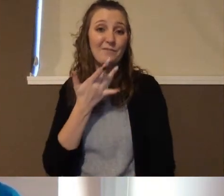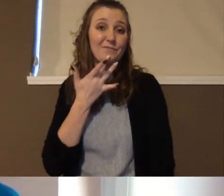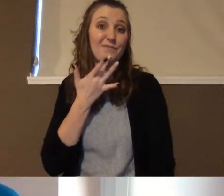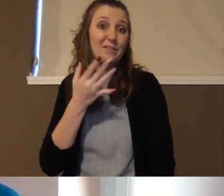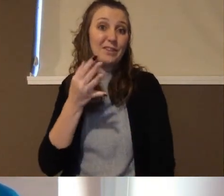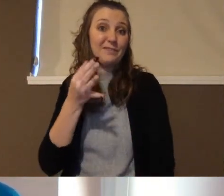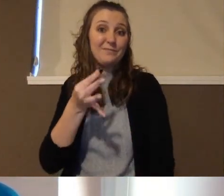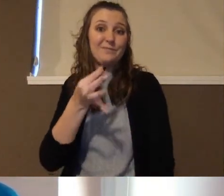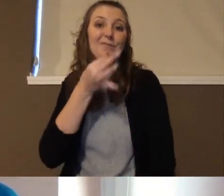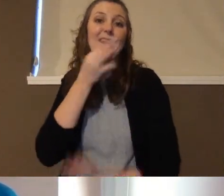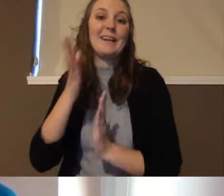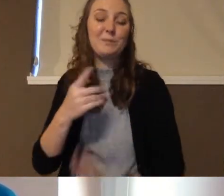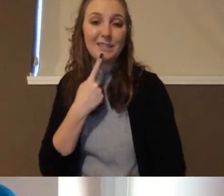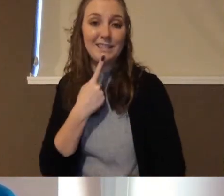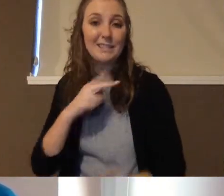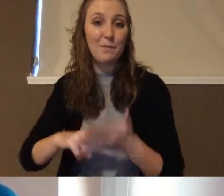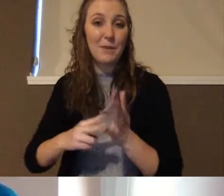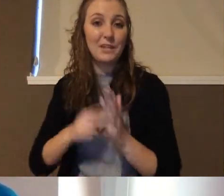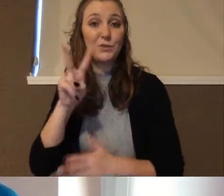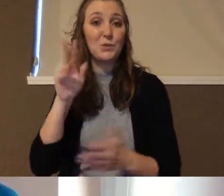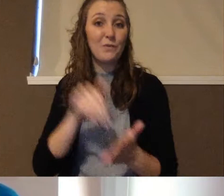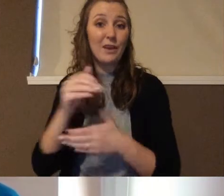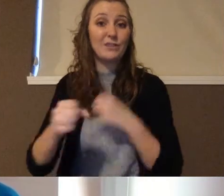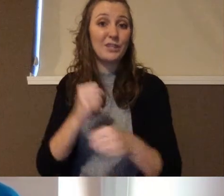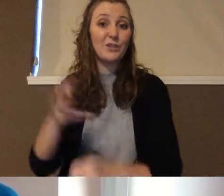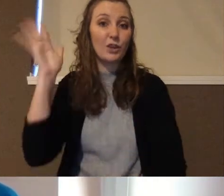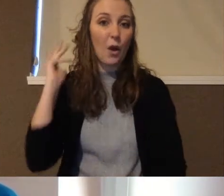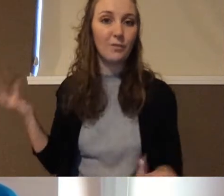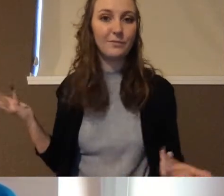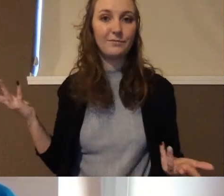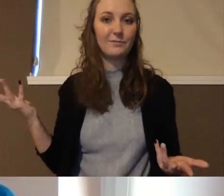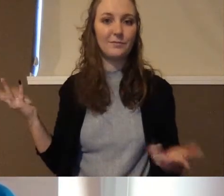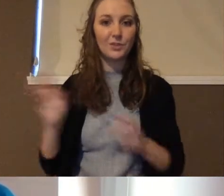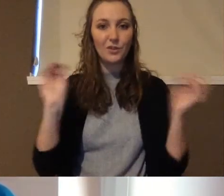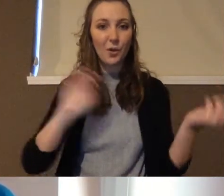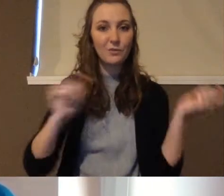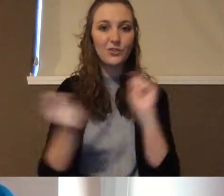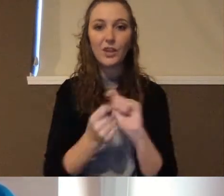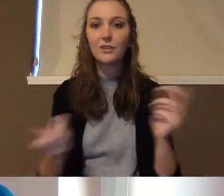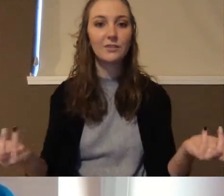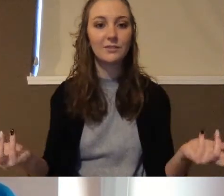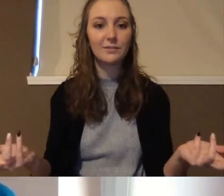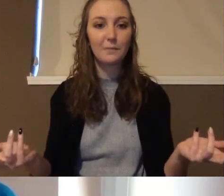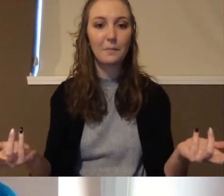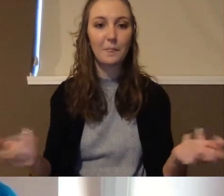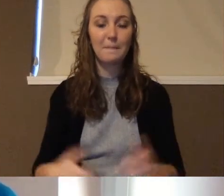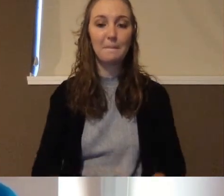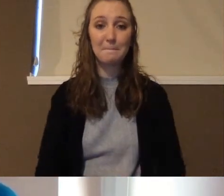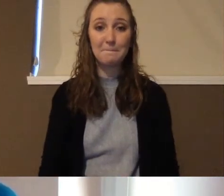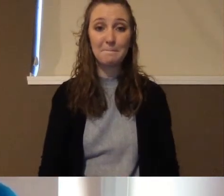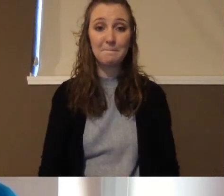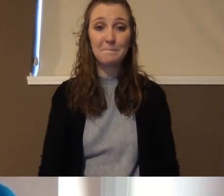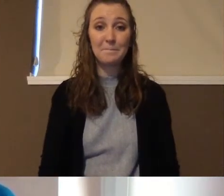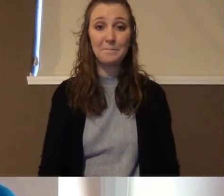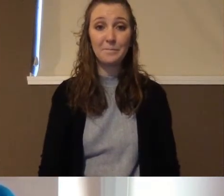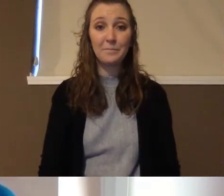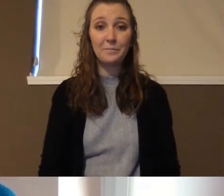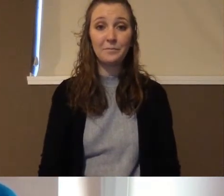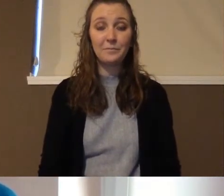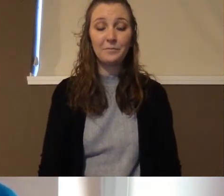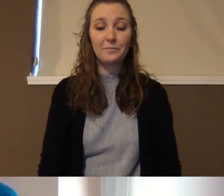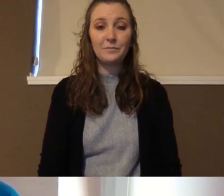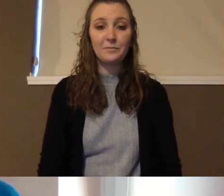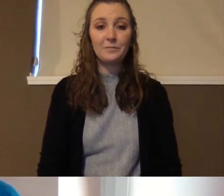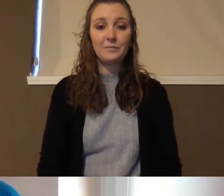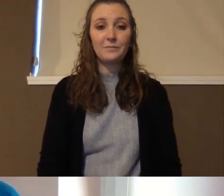the meaning of the words of the Bible into whatever our favorite expert says those words meant 2 or 3,000 years ago.